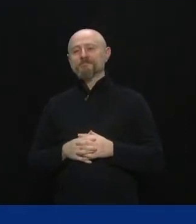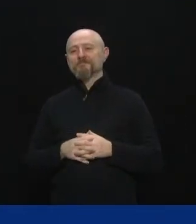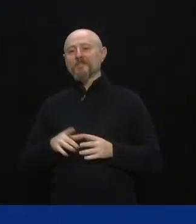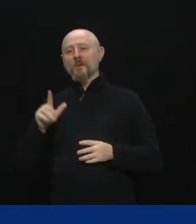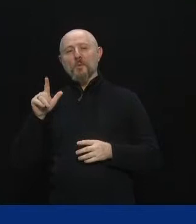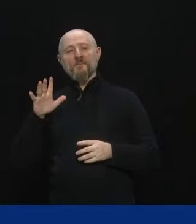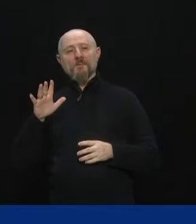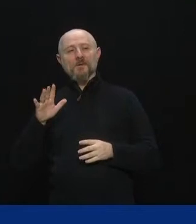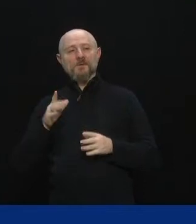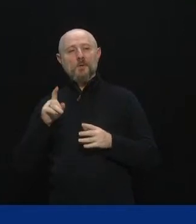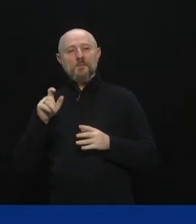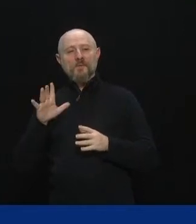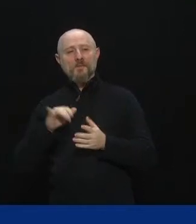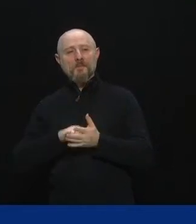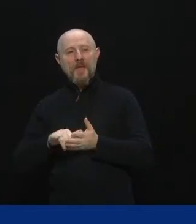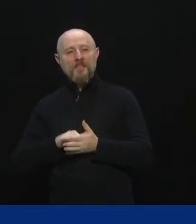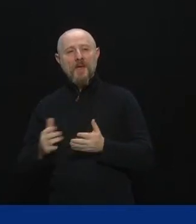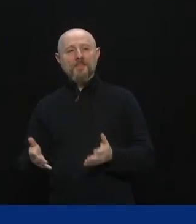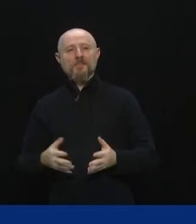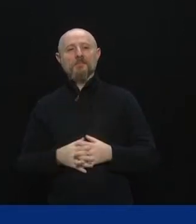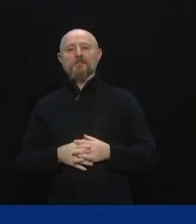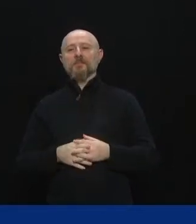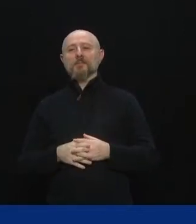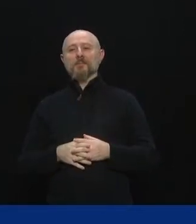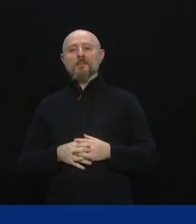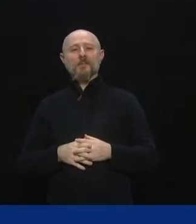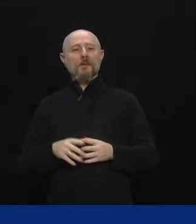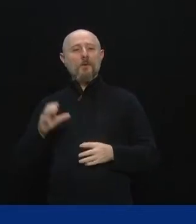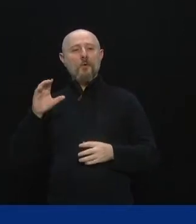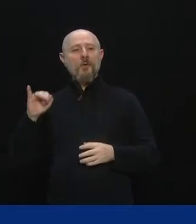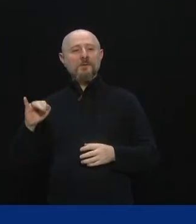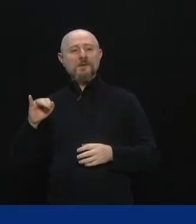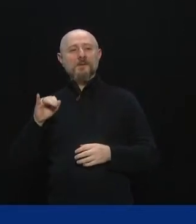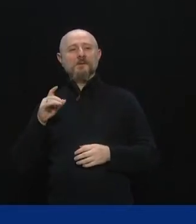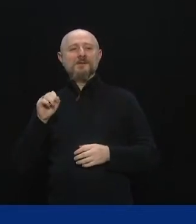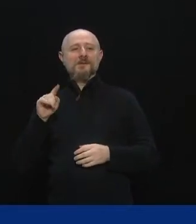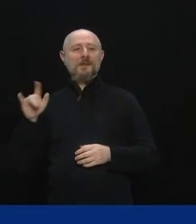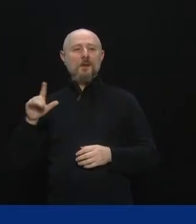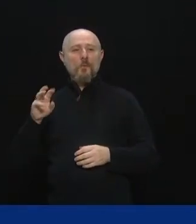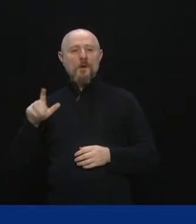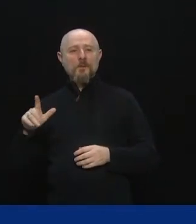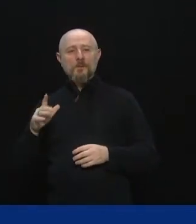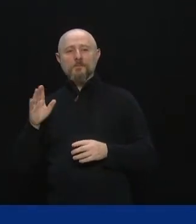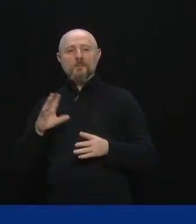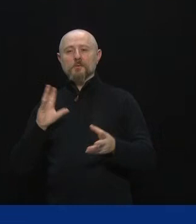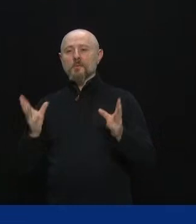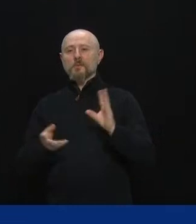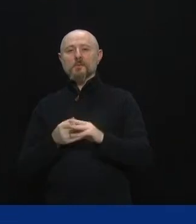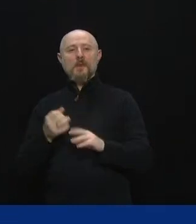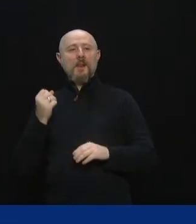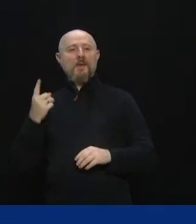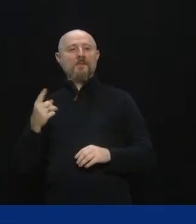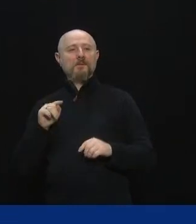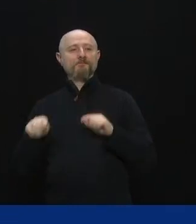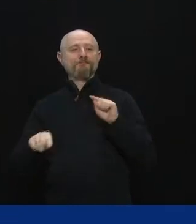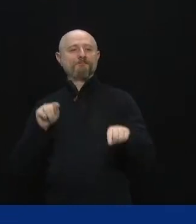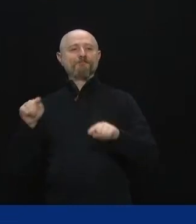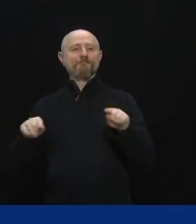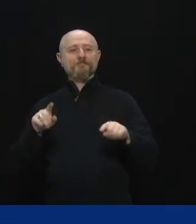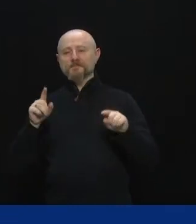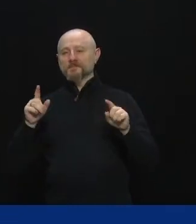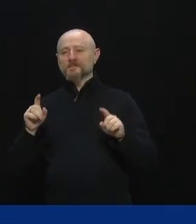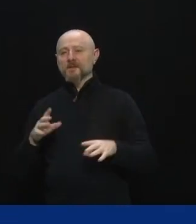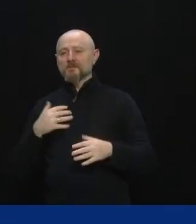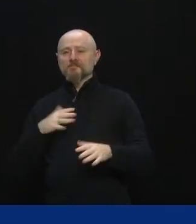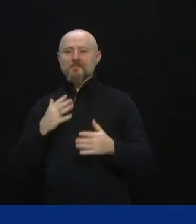Manhattan, Bedford Park, Coney Island, and Queens Plaza. So we'll now have 11 in total. And those are going very well. And I want to thank the